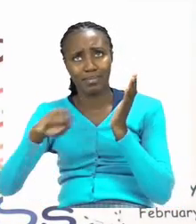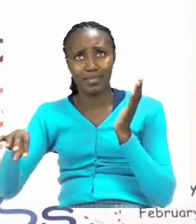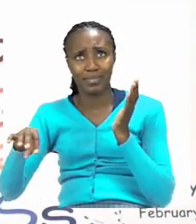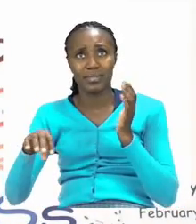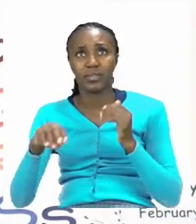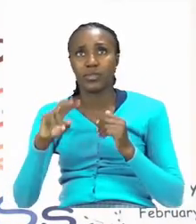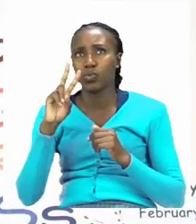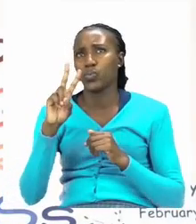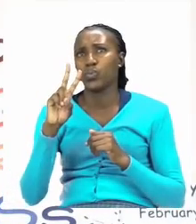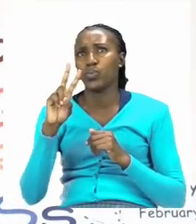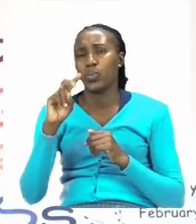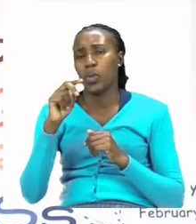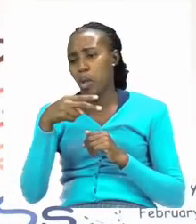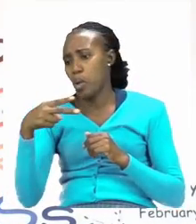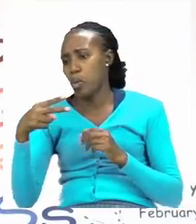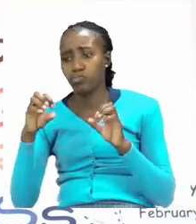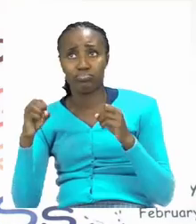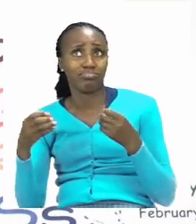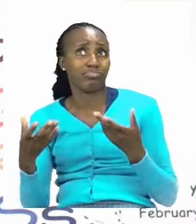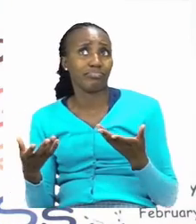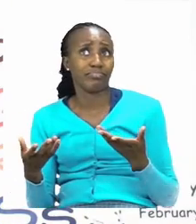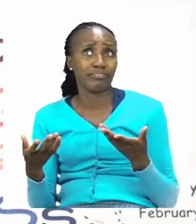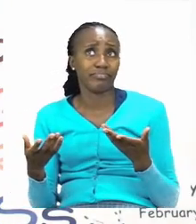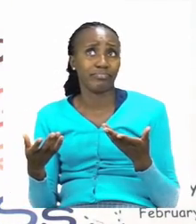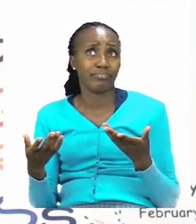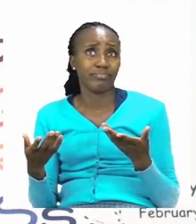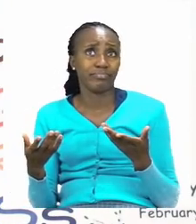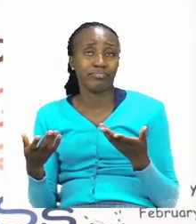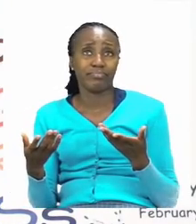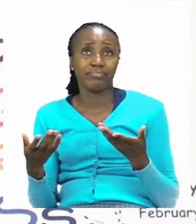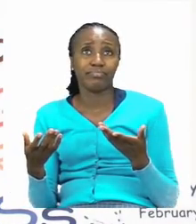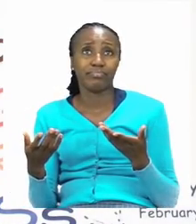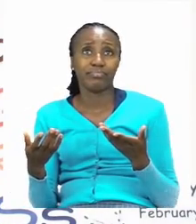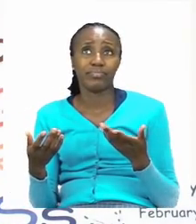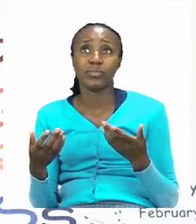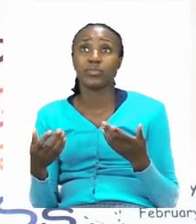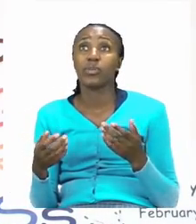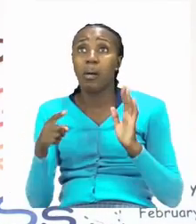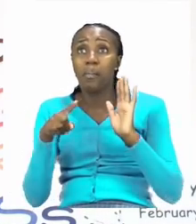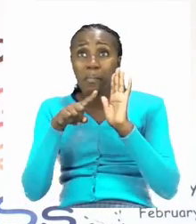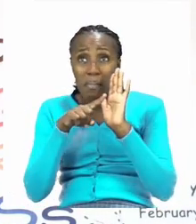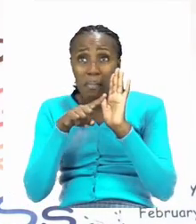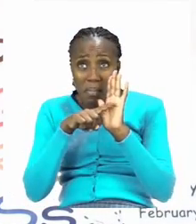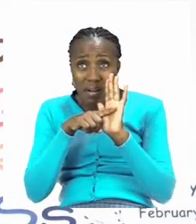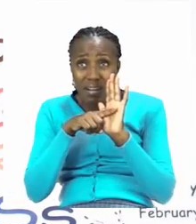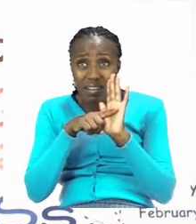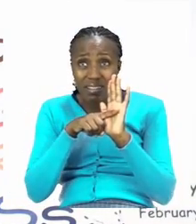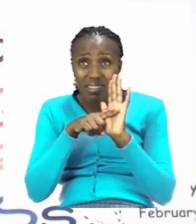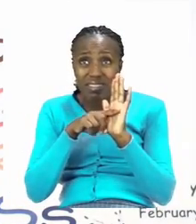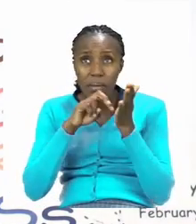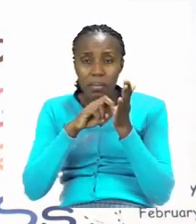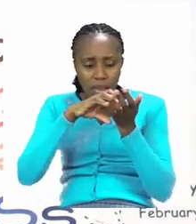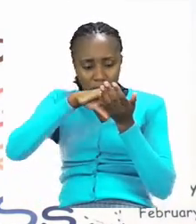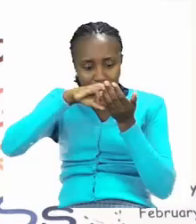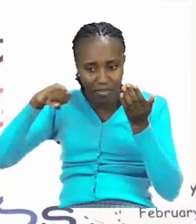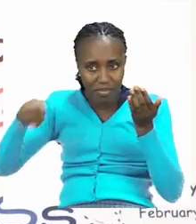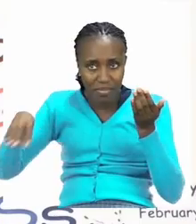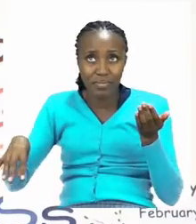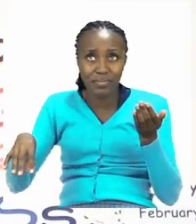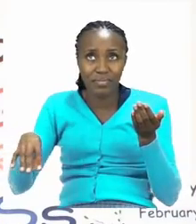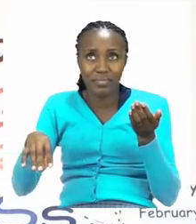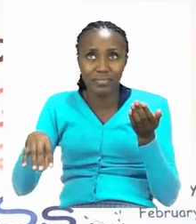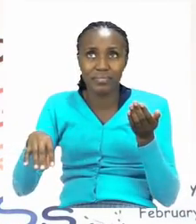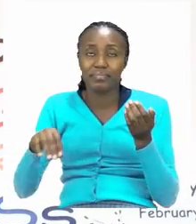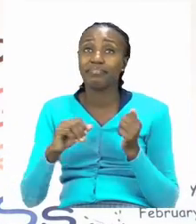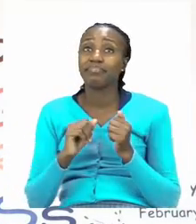minus 2 equals. Now remember, minus can mean take away.